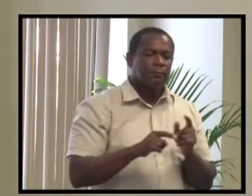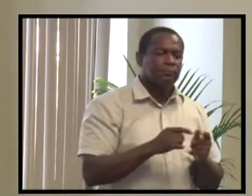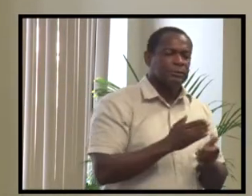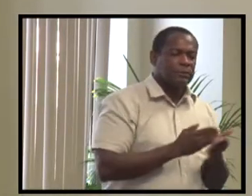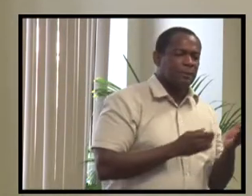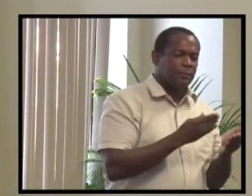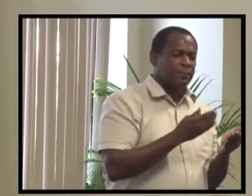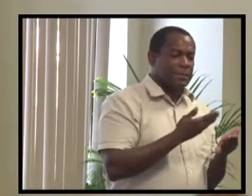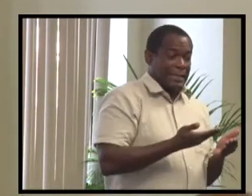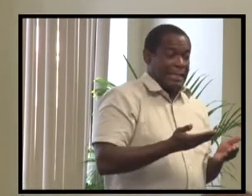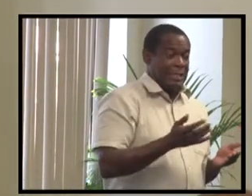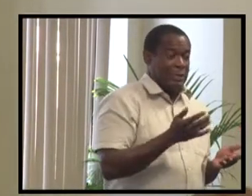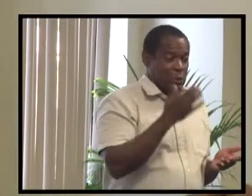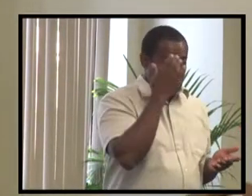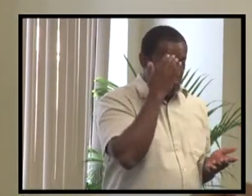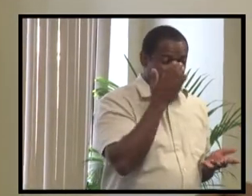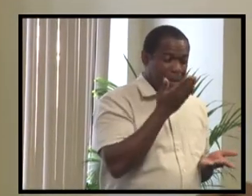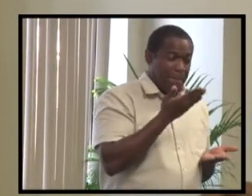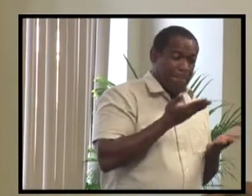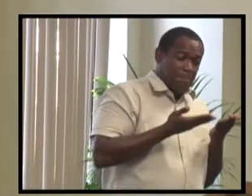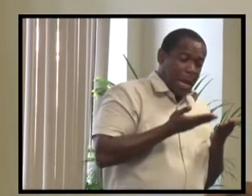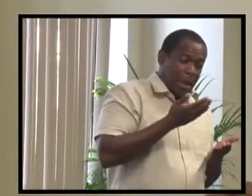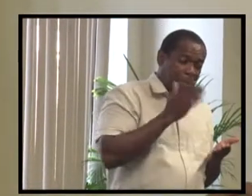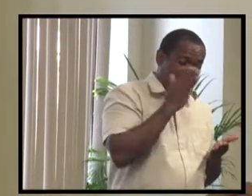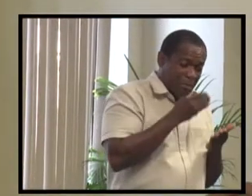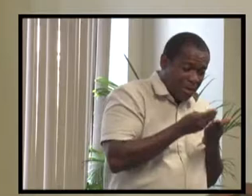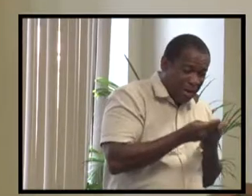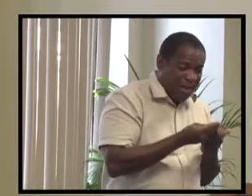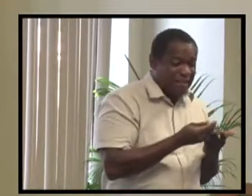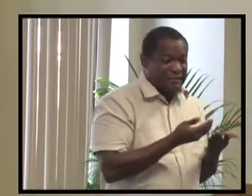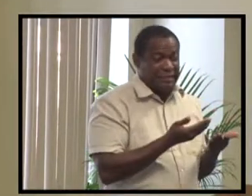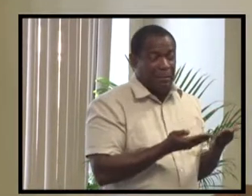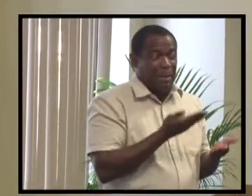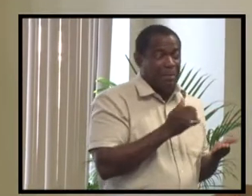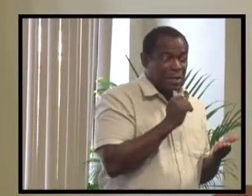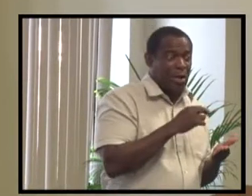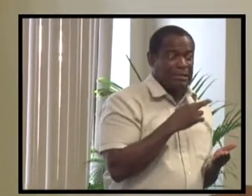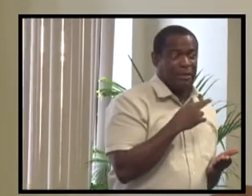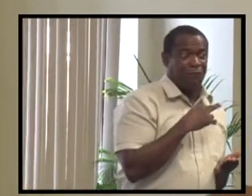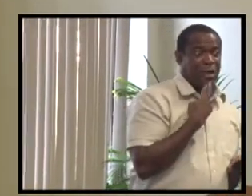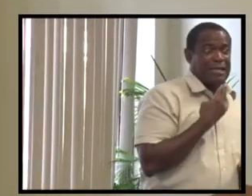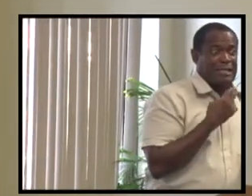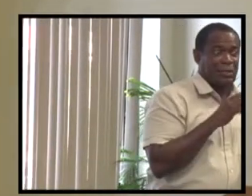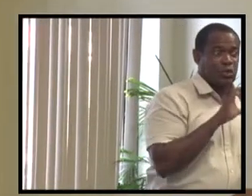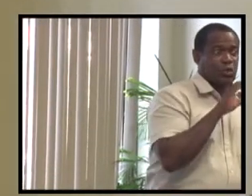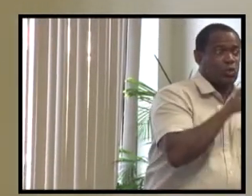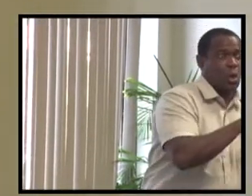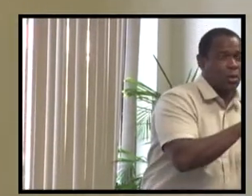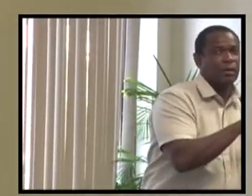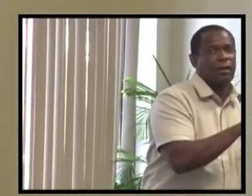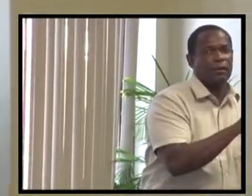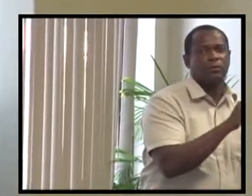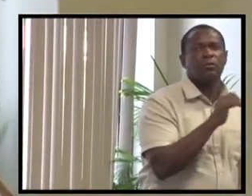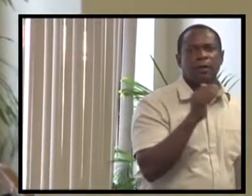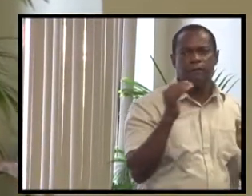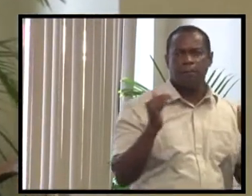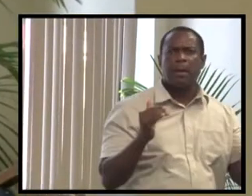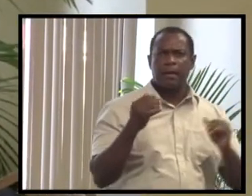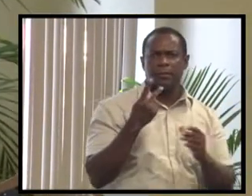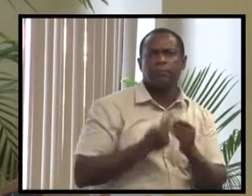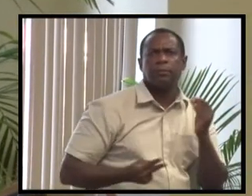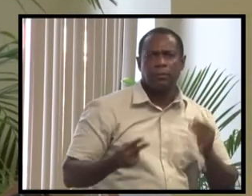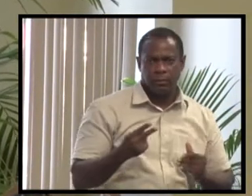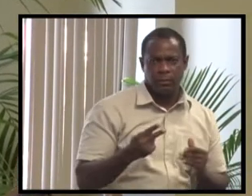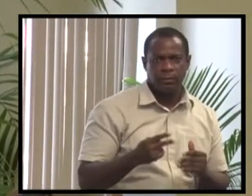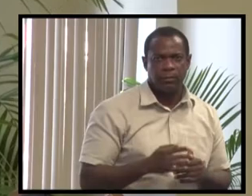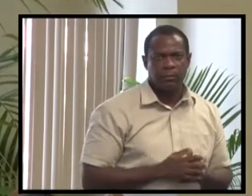So in terms of the importance of planning, basically, that's what we're going to look at right now and ensure that we have a